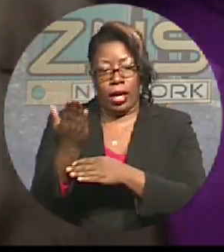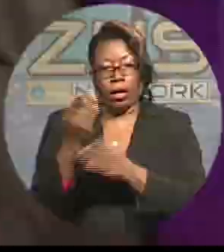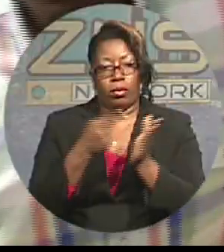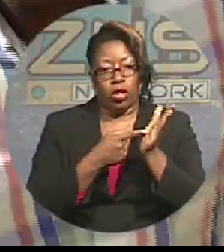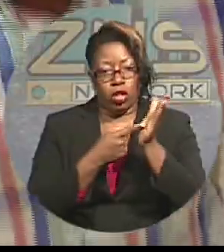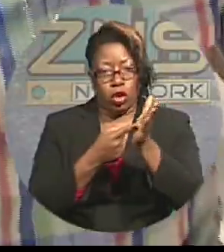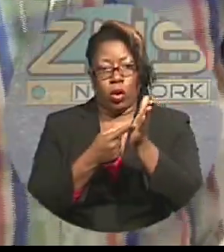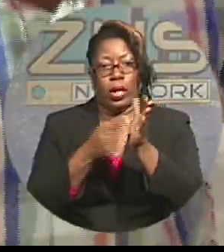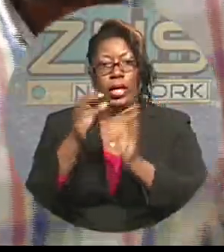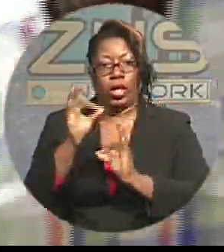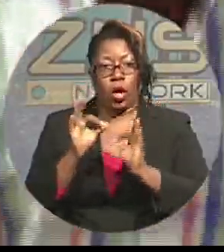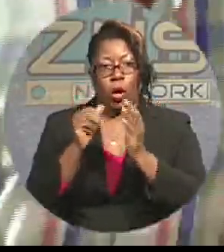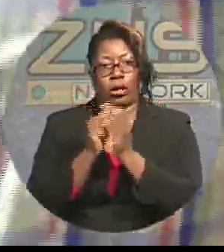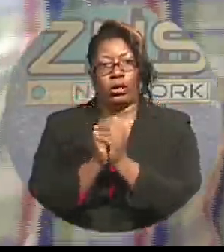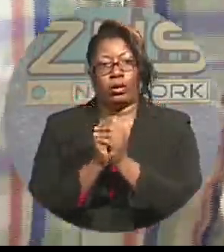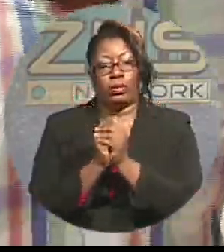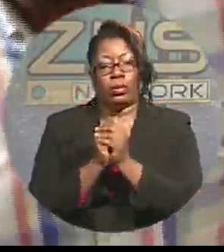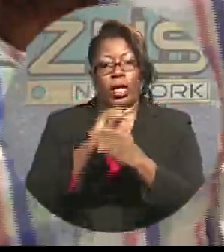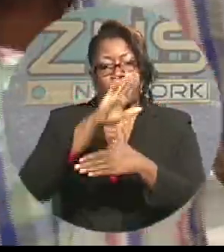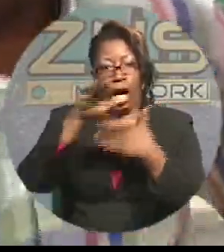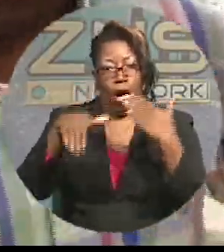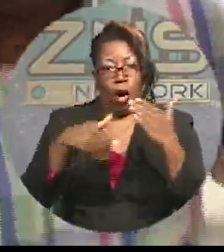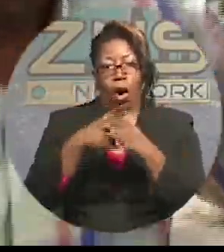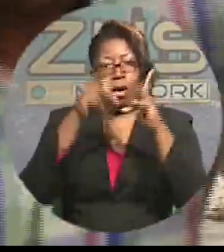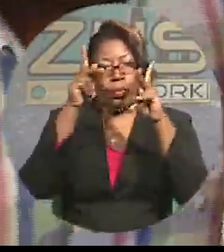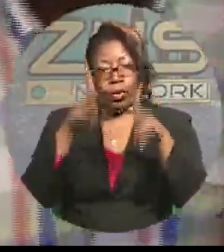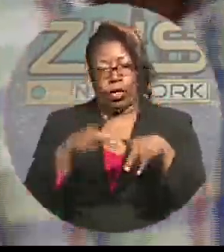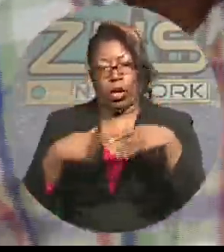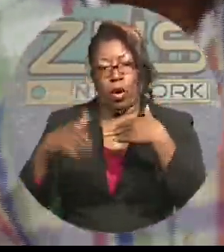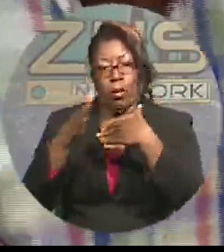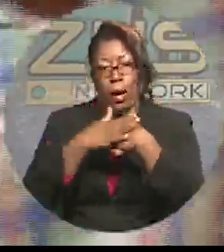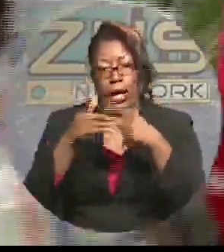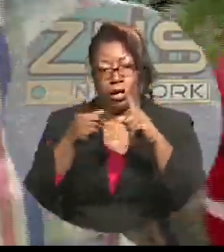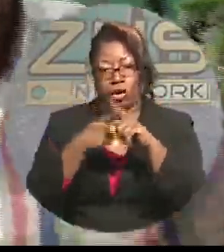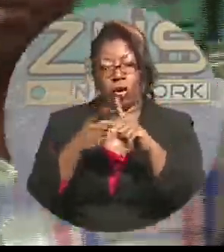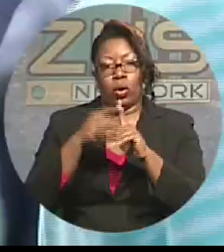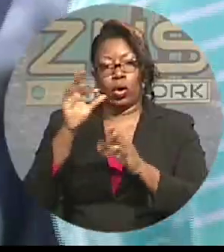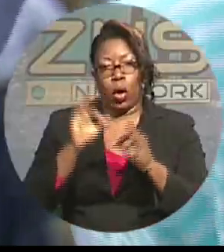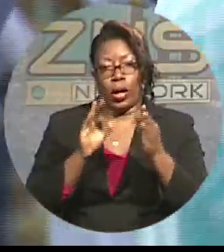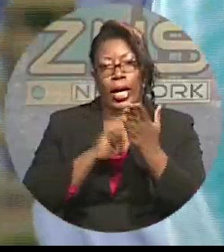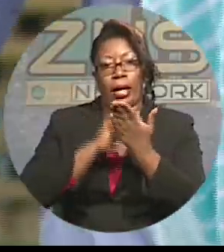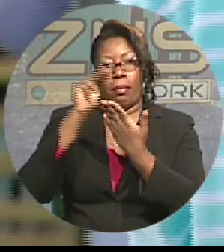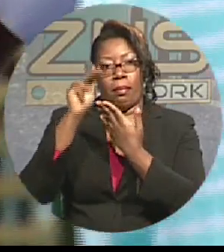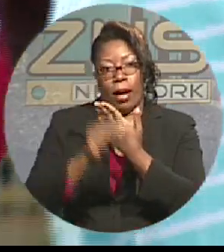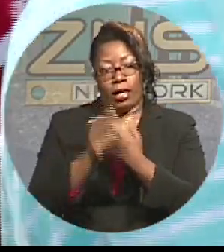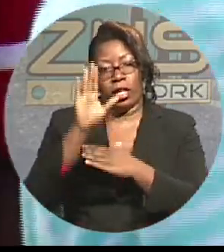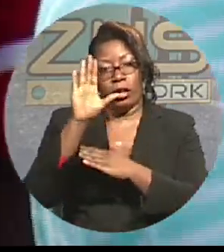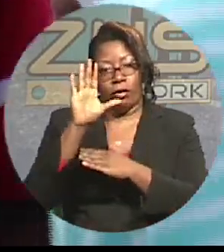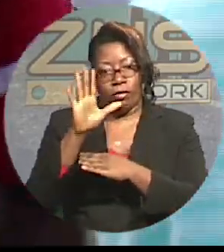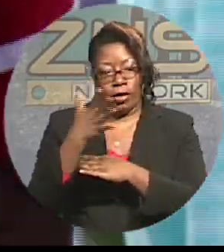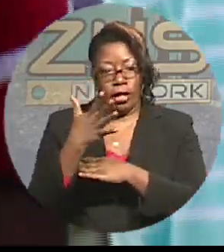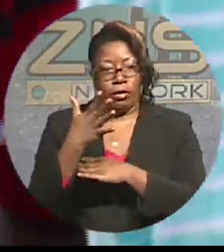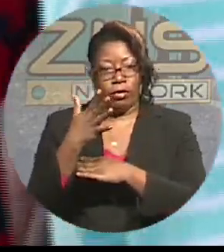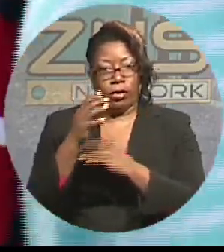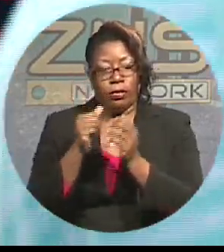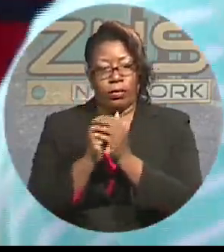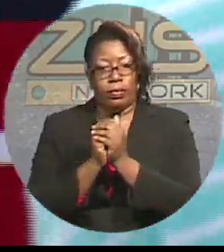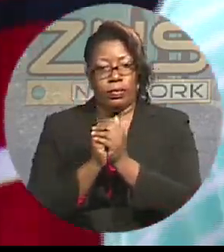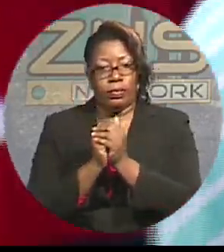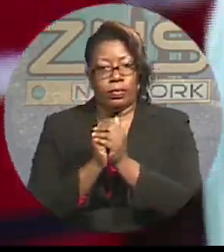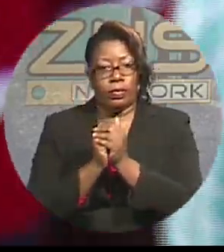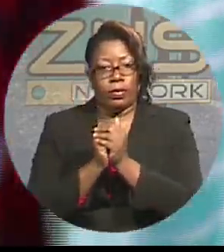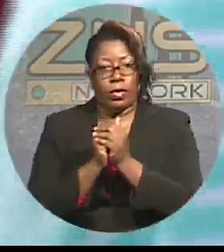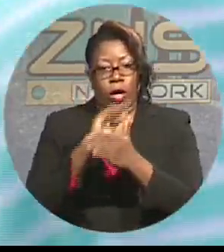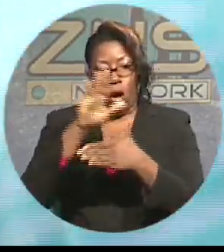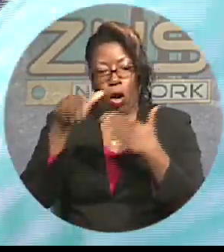the court. All of the defendants are expected to return to court on March 5th for service of voluntary bill of indictment papers.